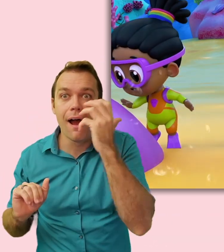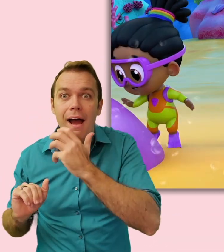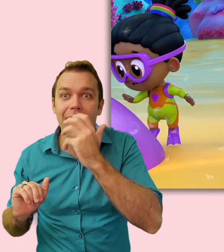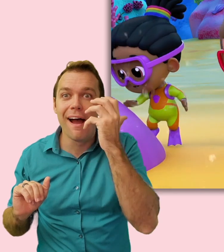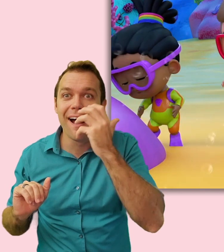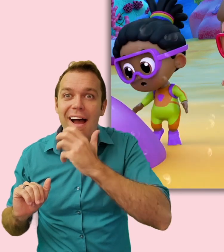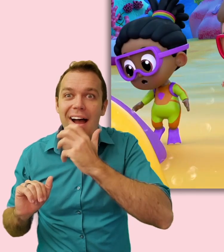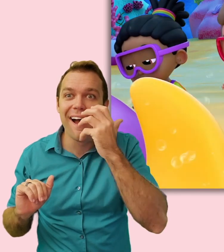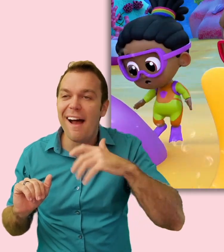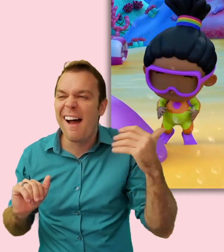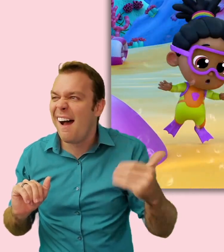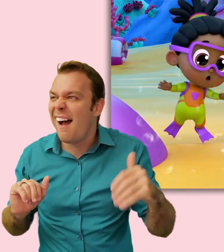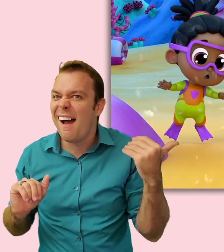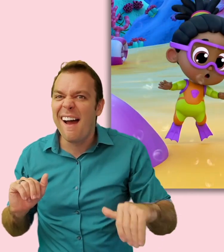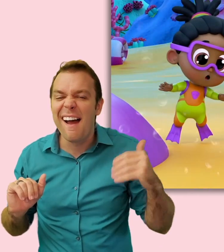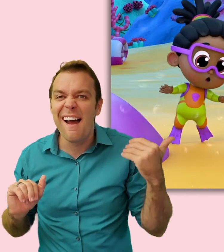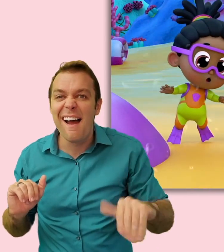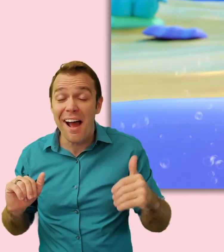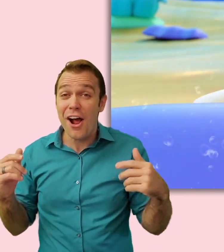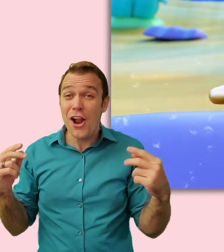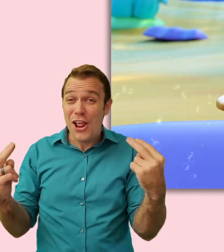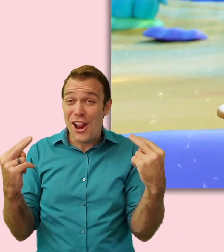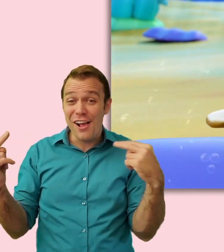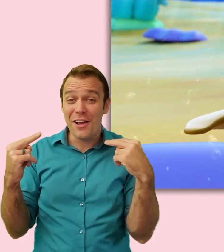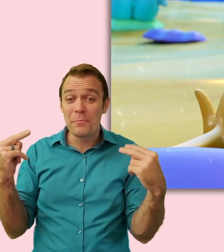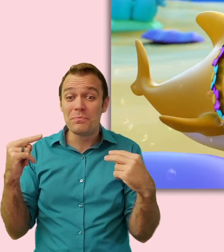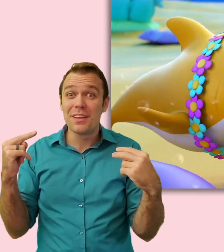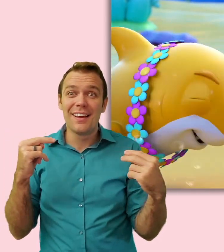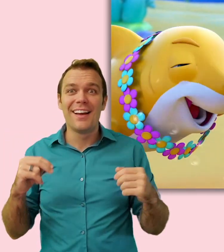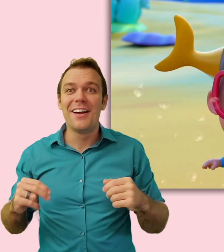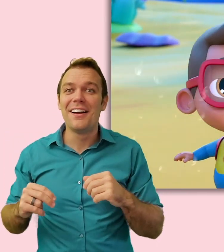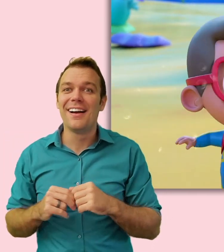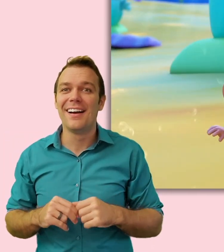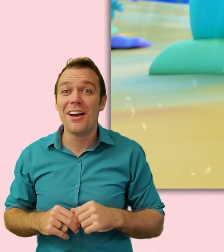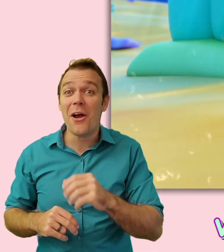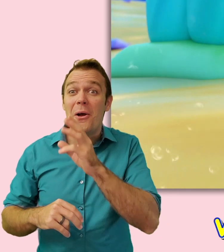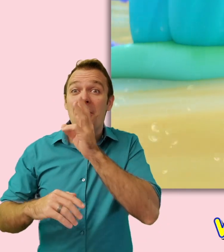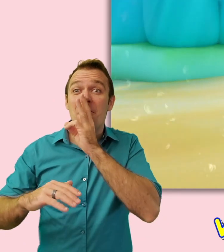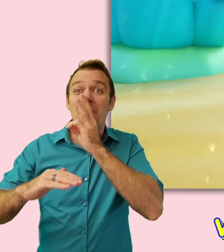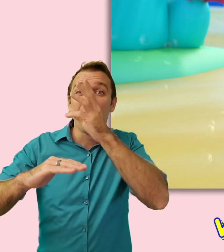poof! Look at us!